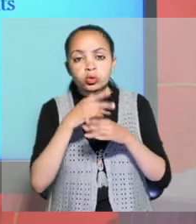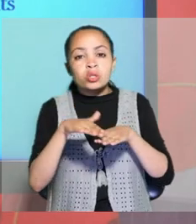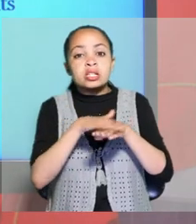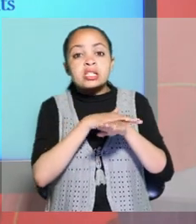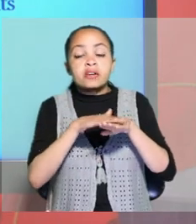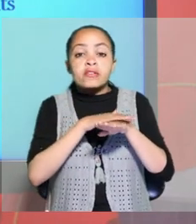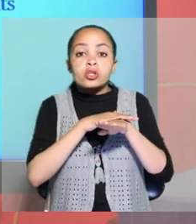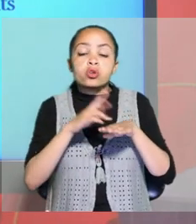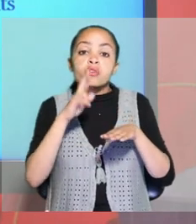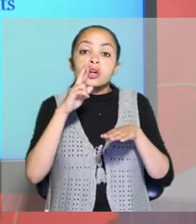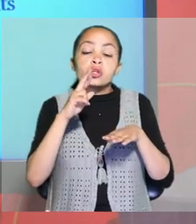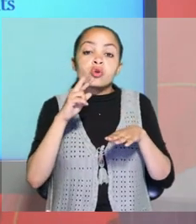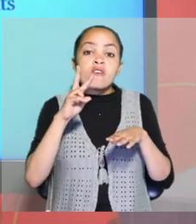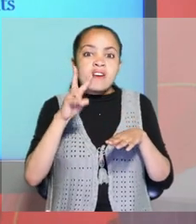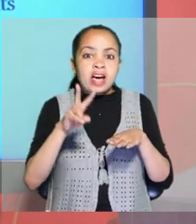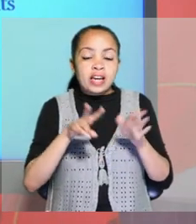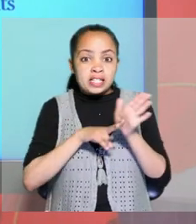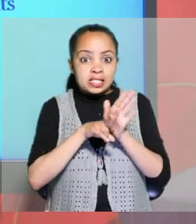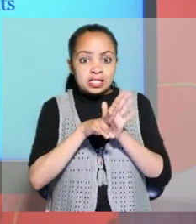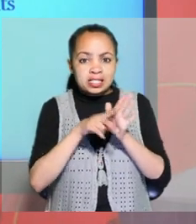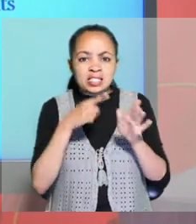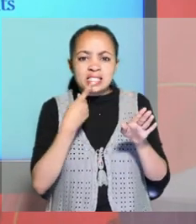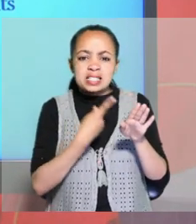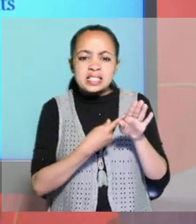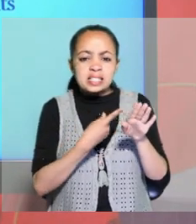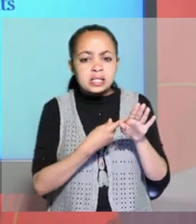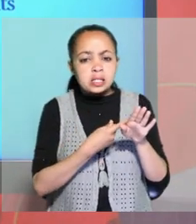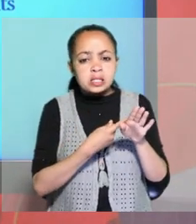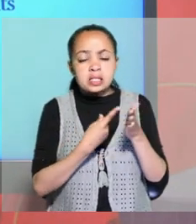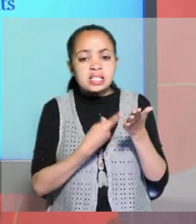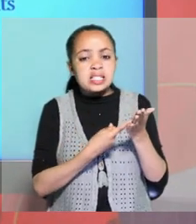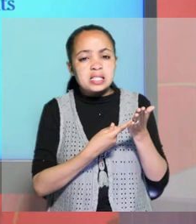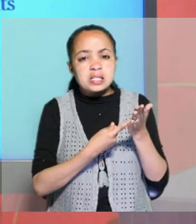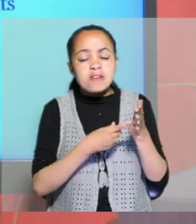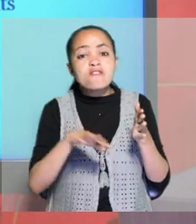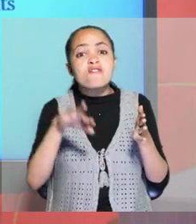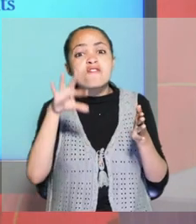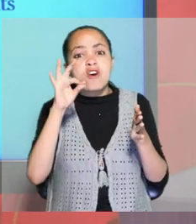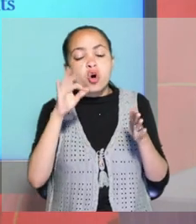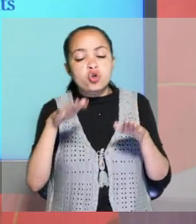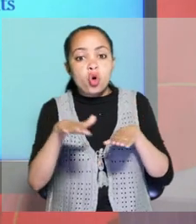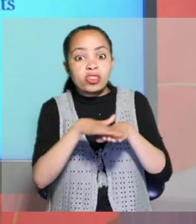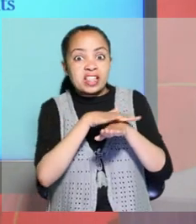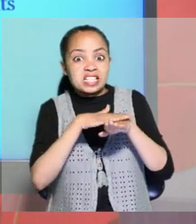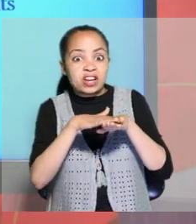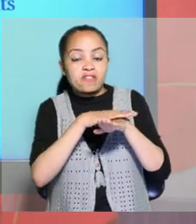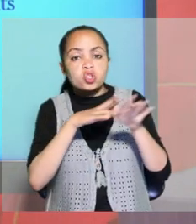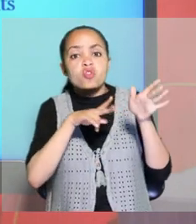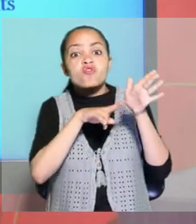this retrovirus. This is a spike that is found on the surface of